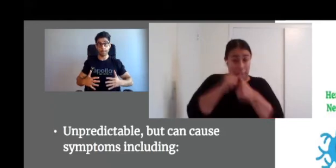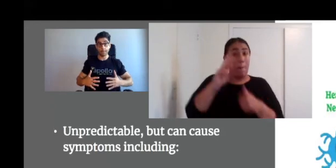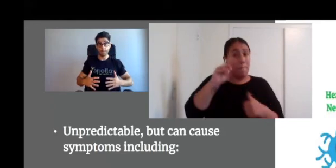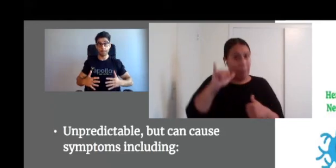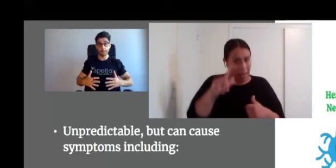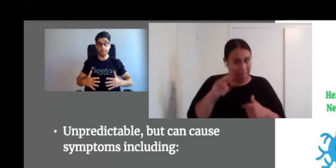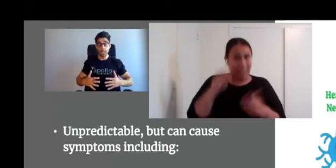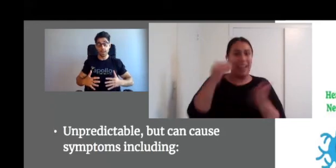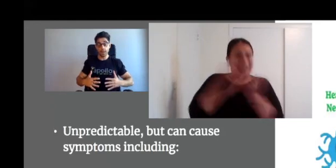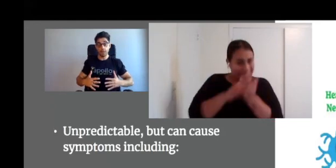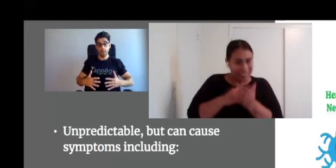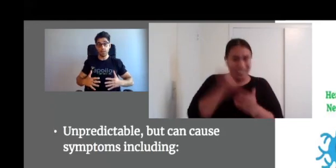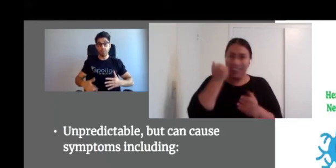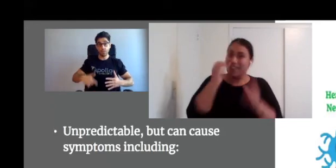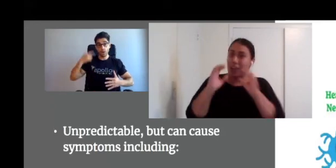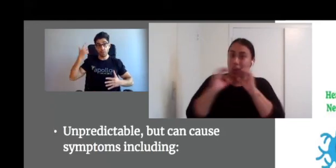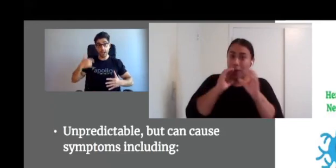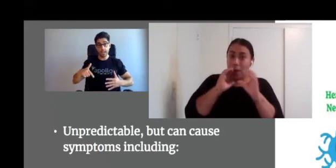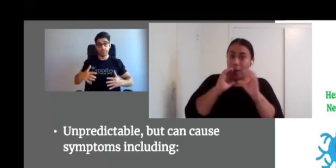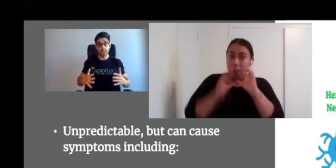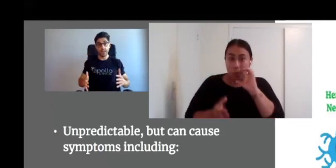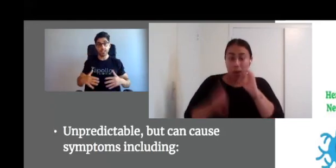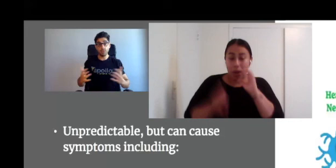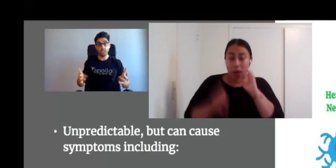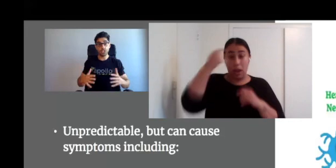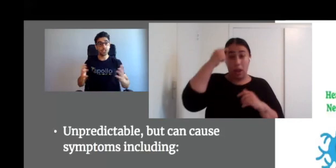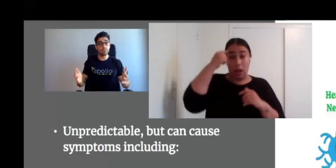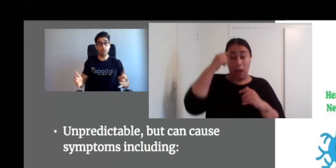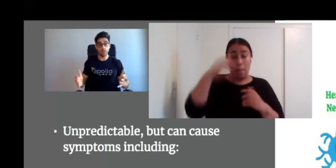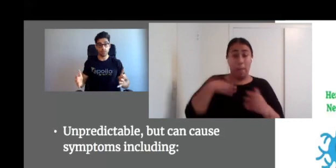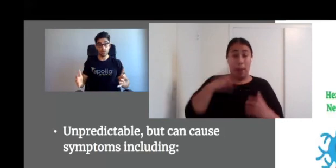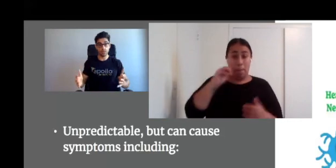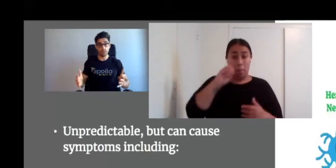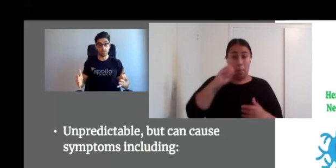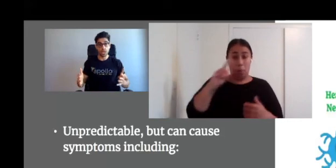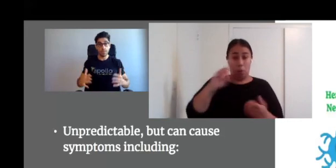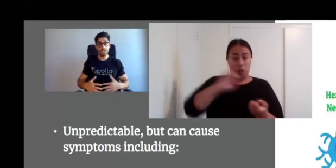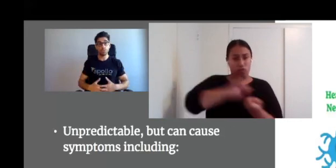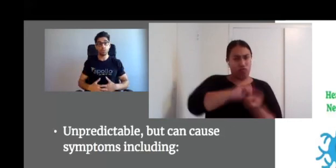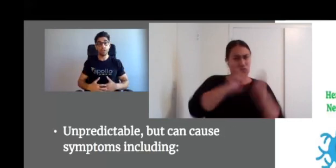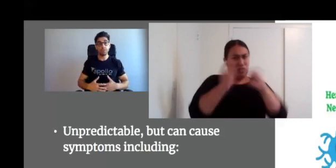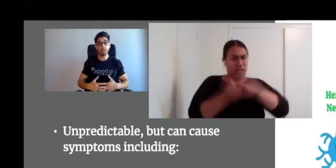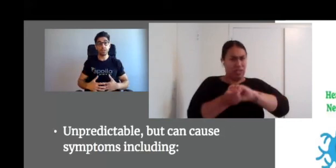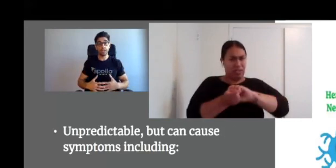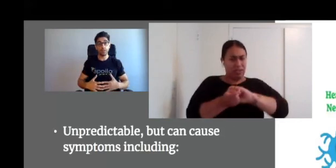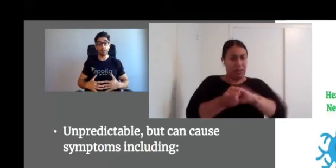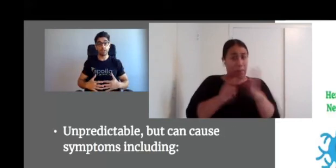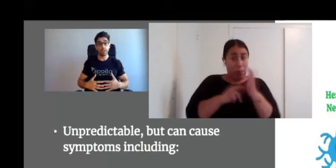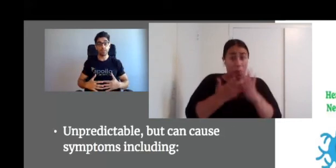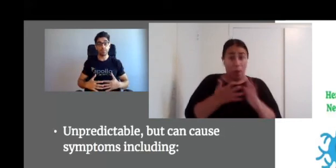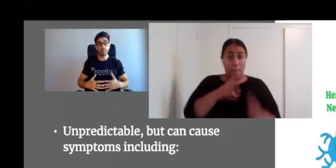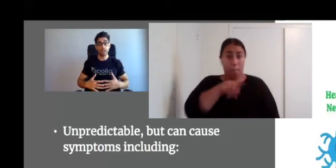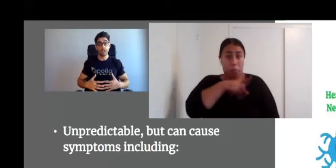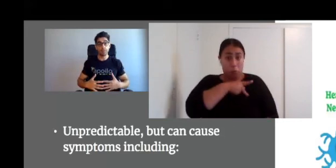up. Now, if along the way that communication is broken, a patient will not feel that they are